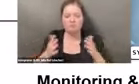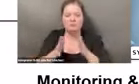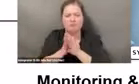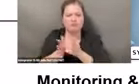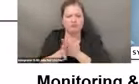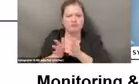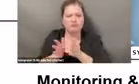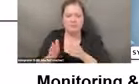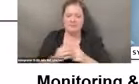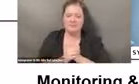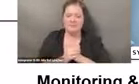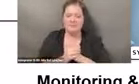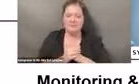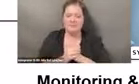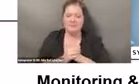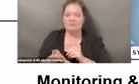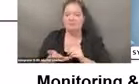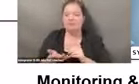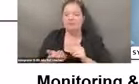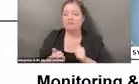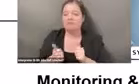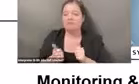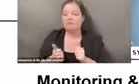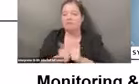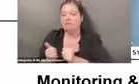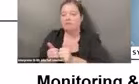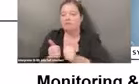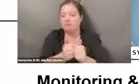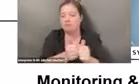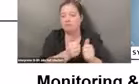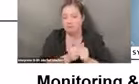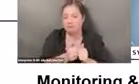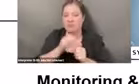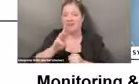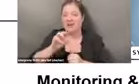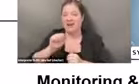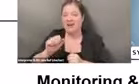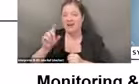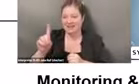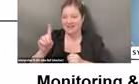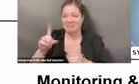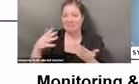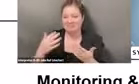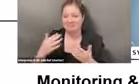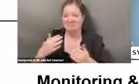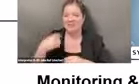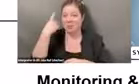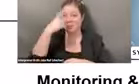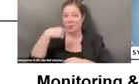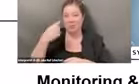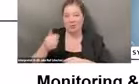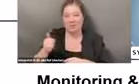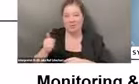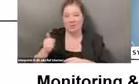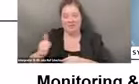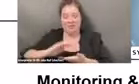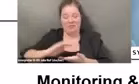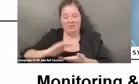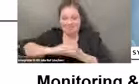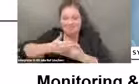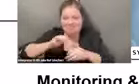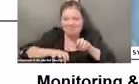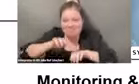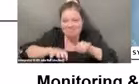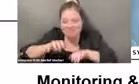main partners involved in the Web Accessibility Directive are the users. They are building the